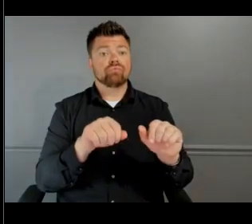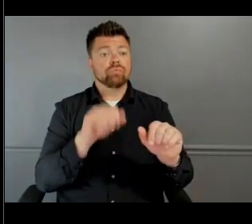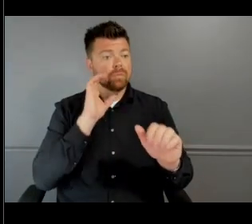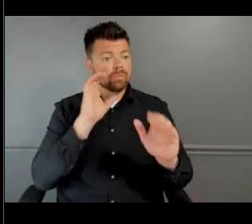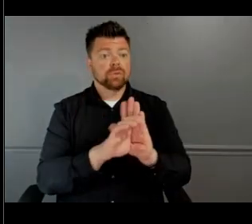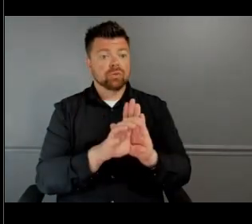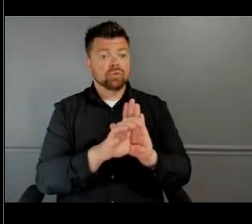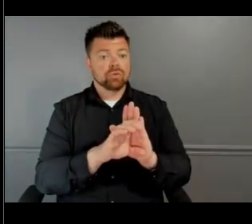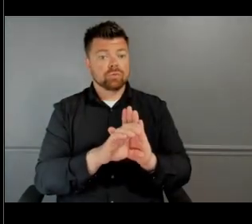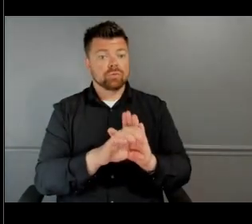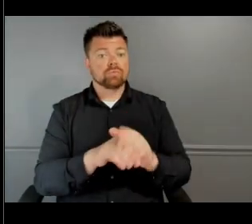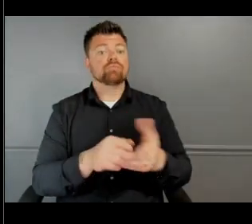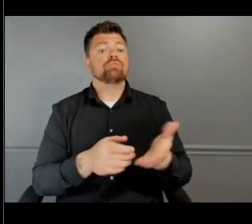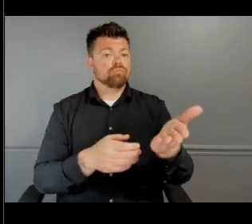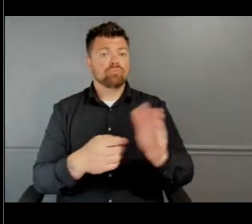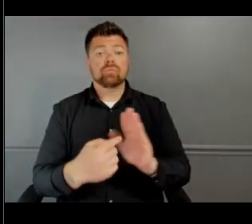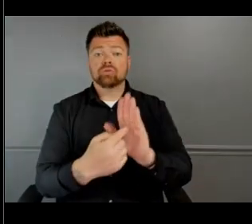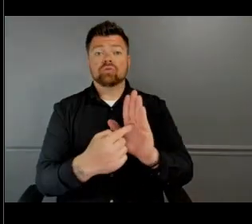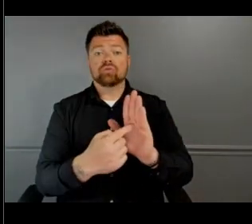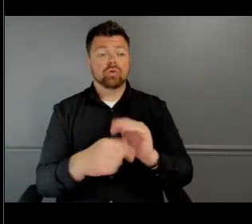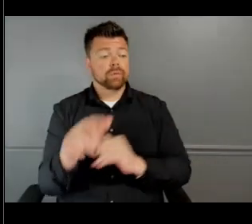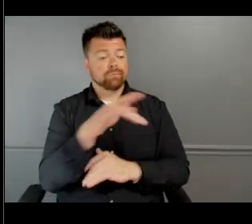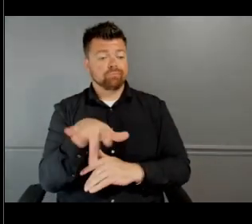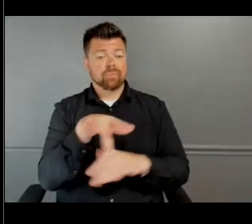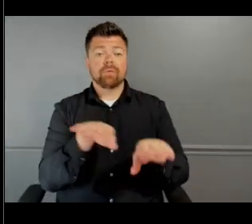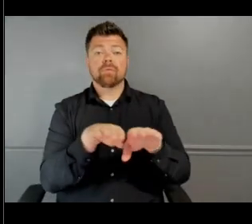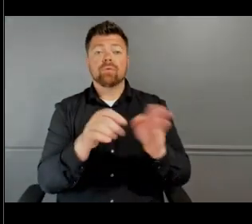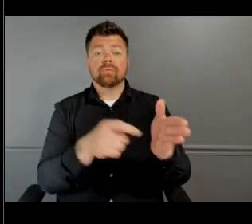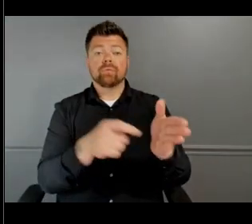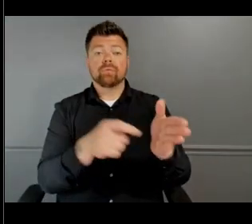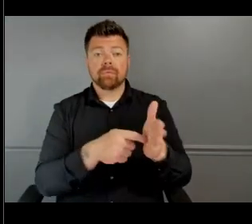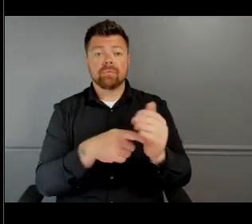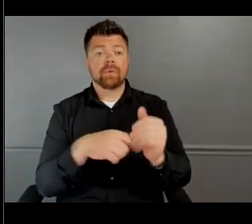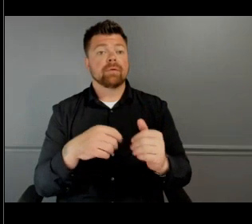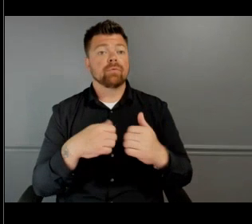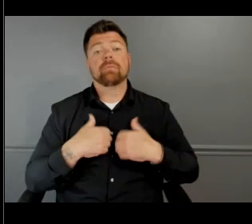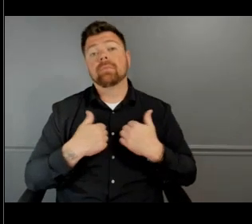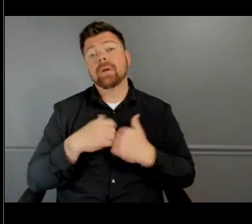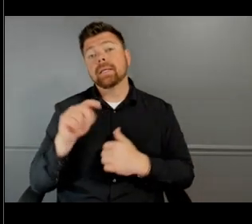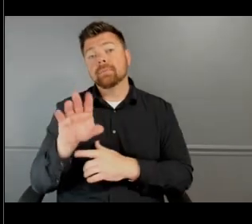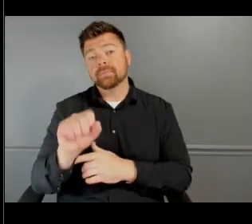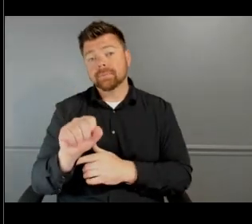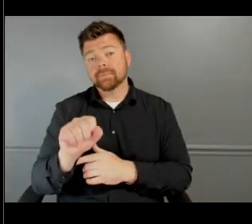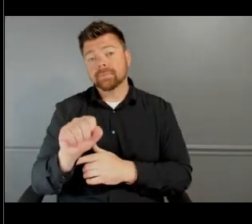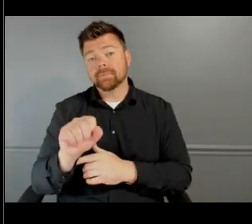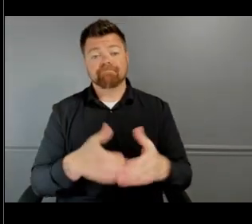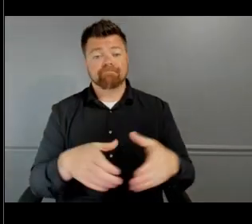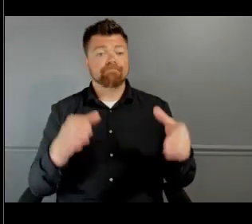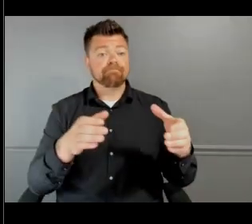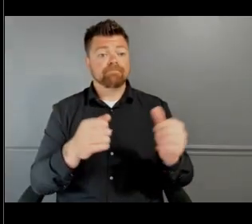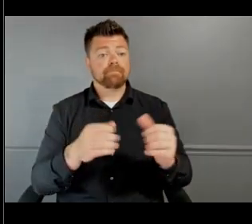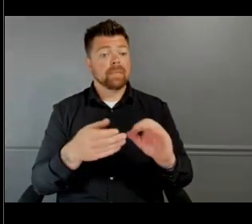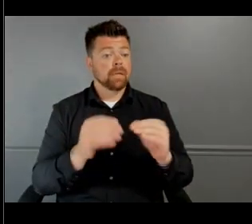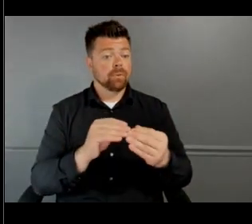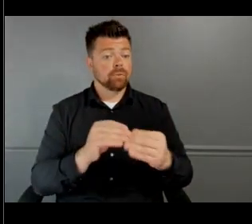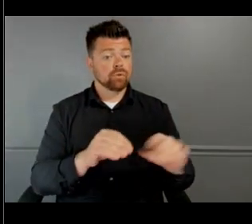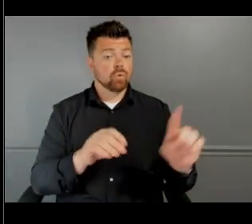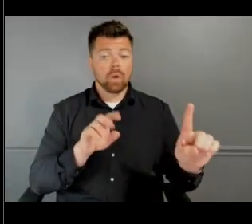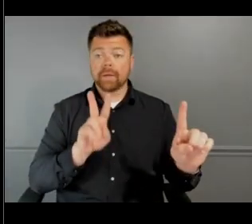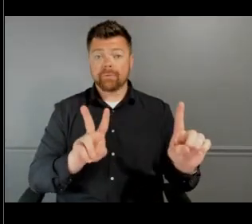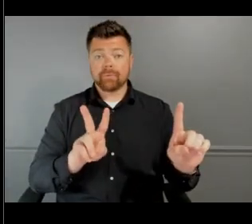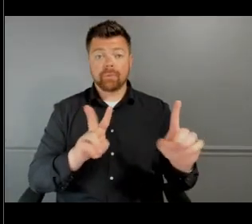show the clear floor space requirements for bathtubs. Numbers 1 and 2